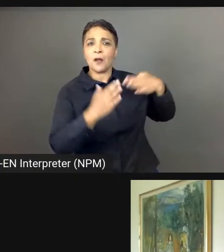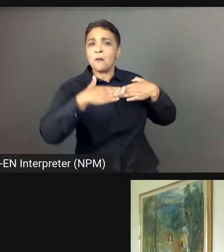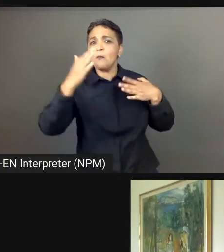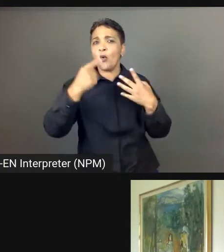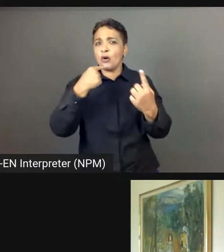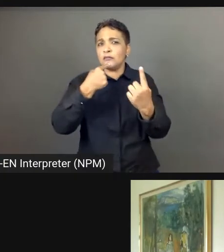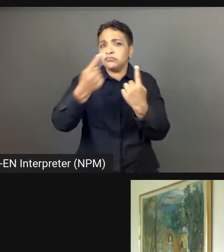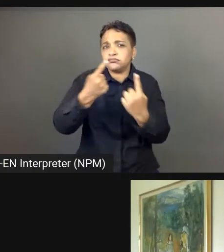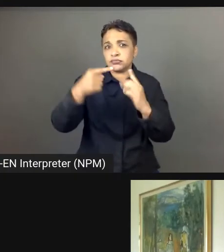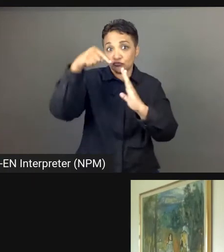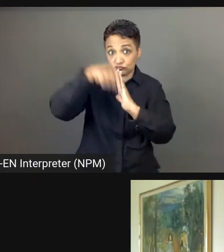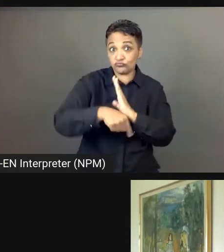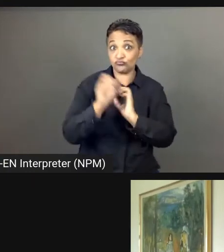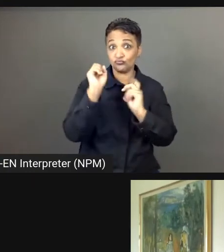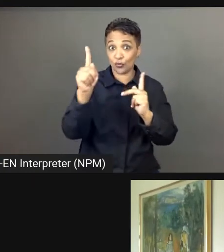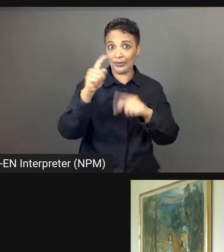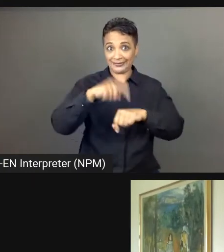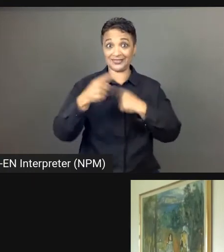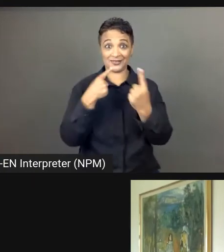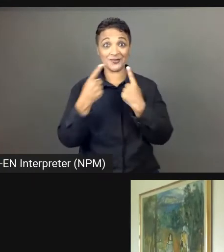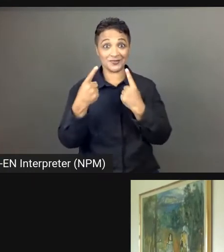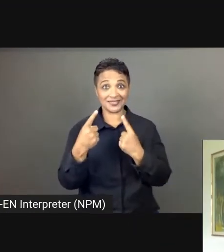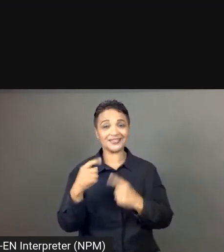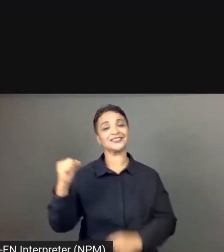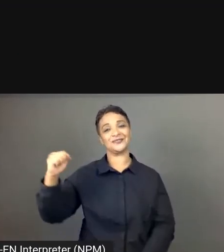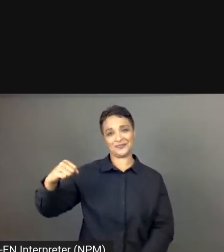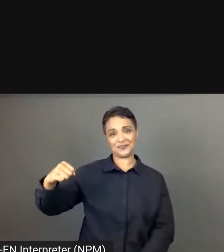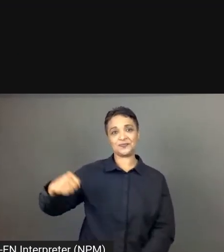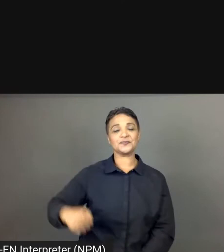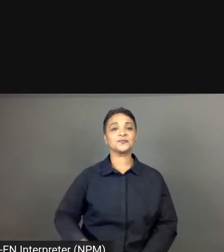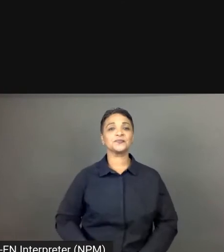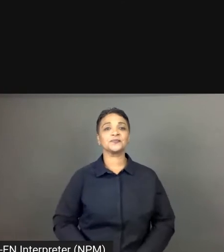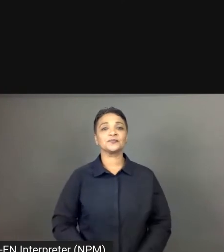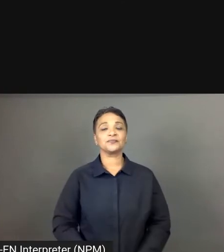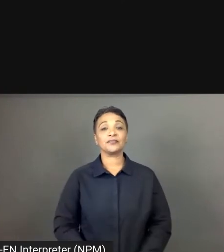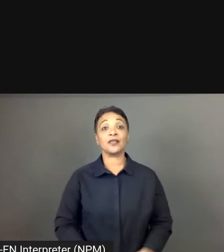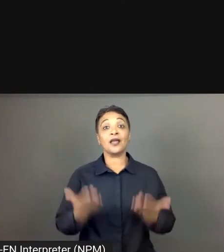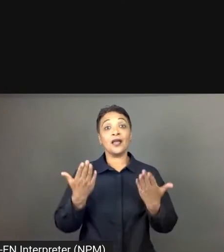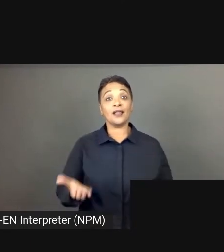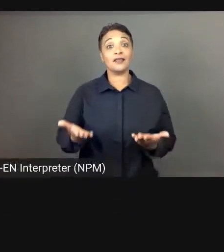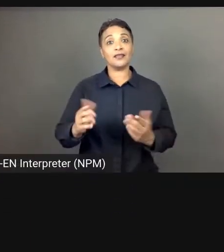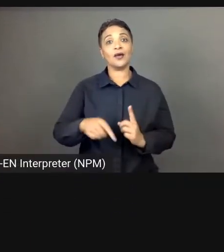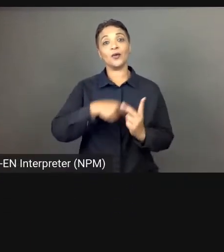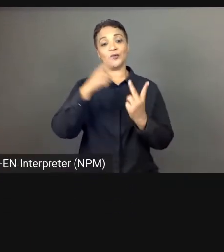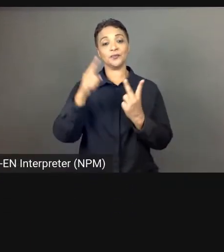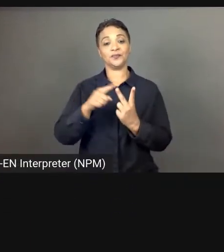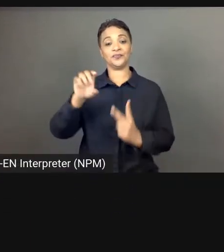discussions. Yeah. And now we are going to have Emily.